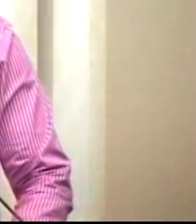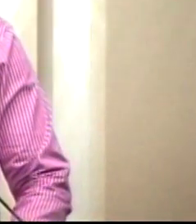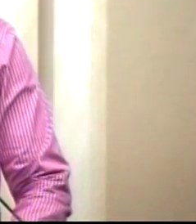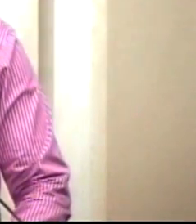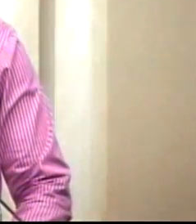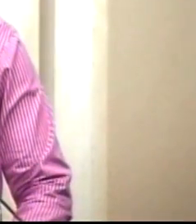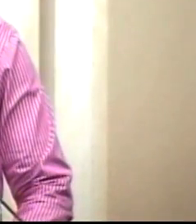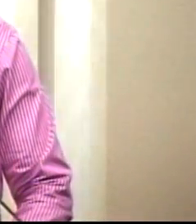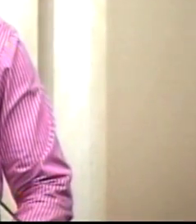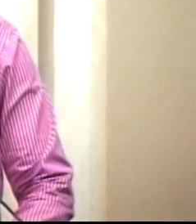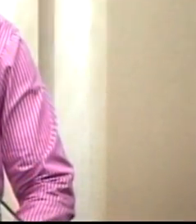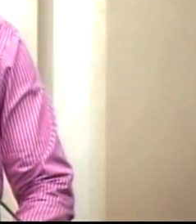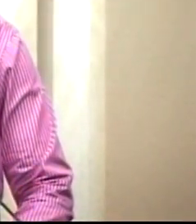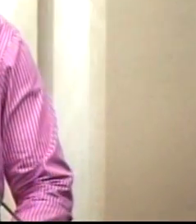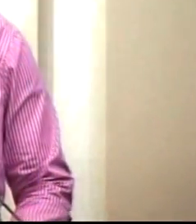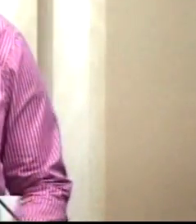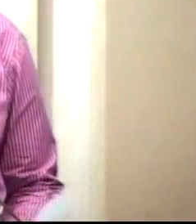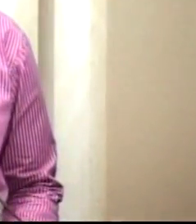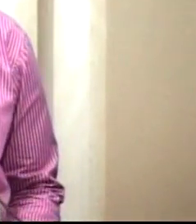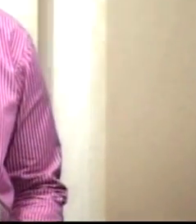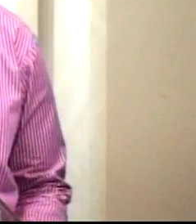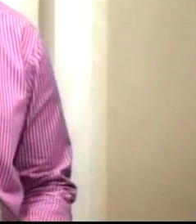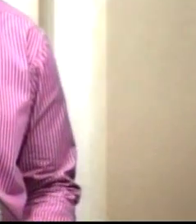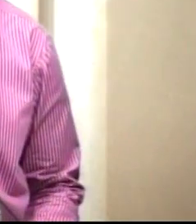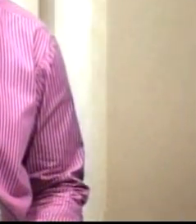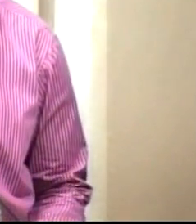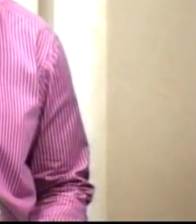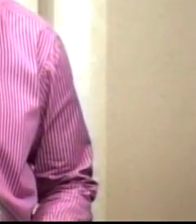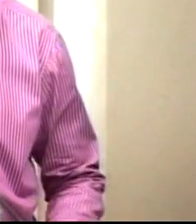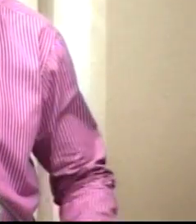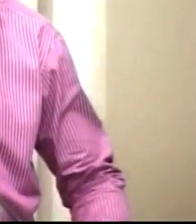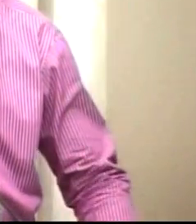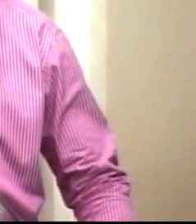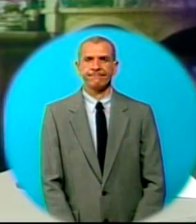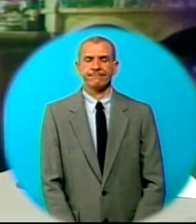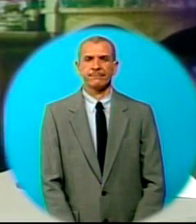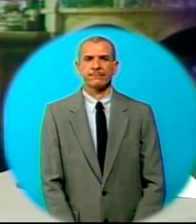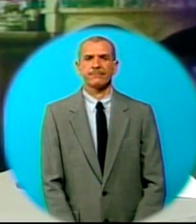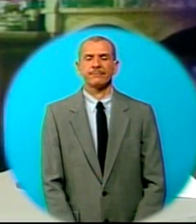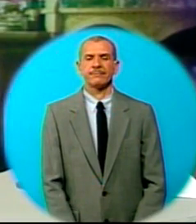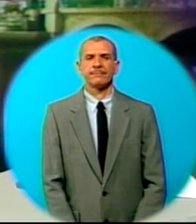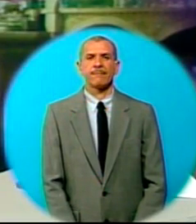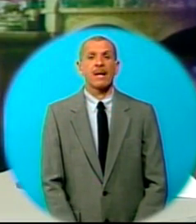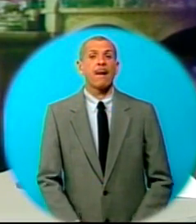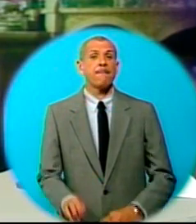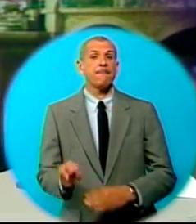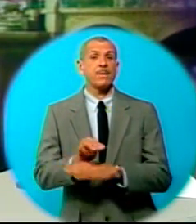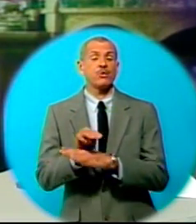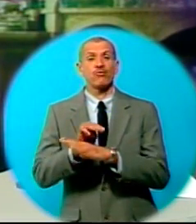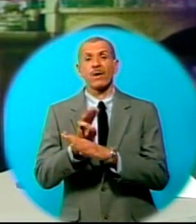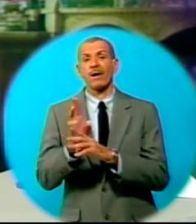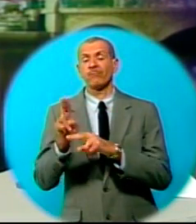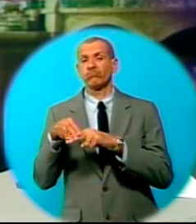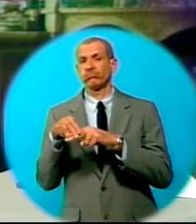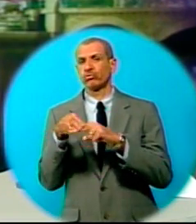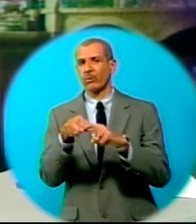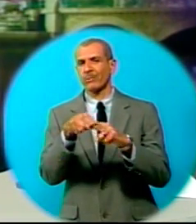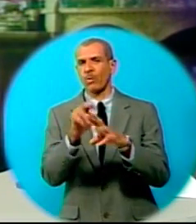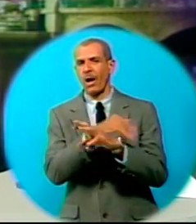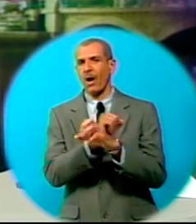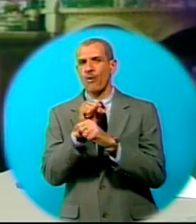the QEH continues to endorse such techniques, with the board investing in the acquisition of a new endoscopic